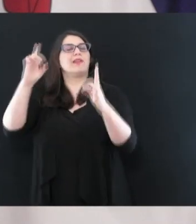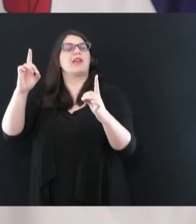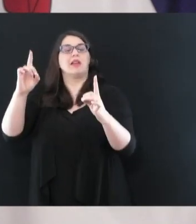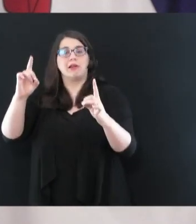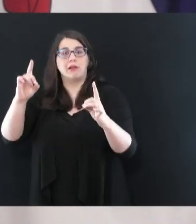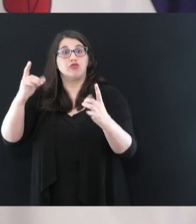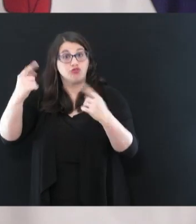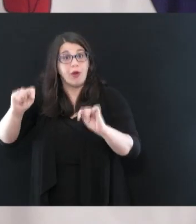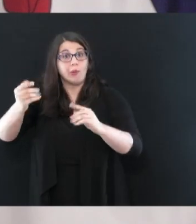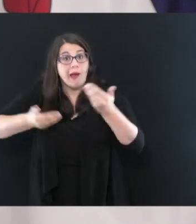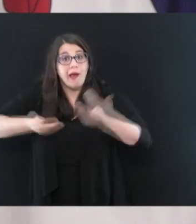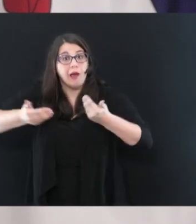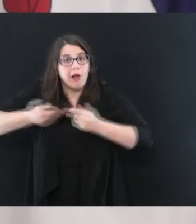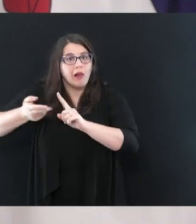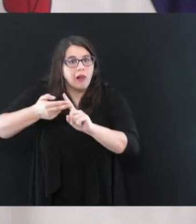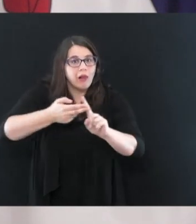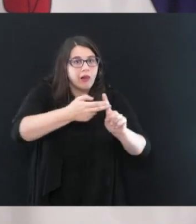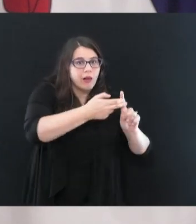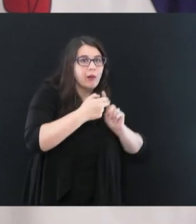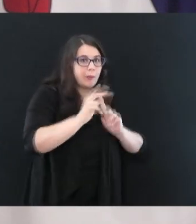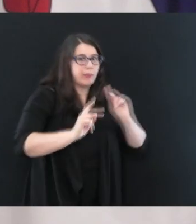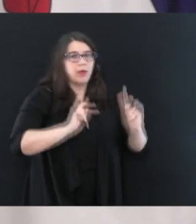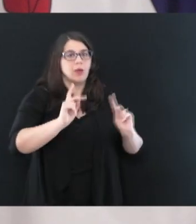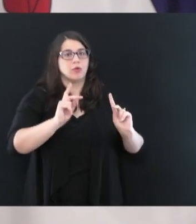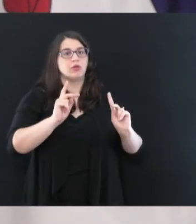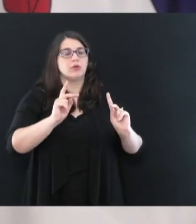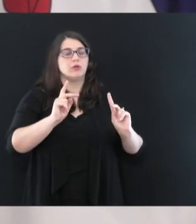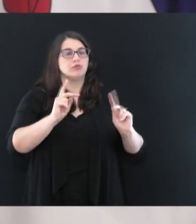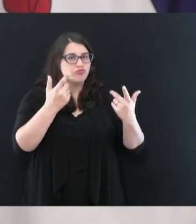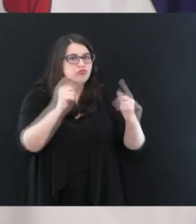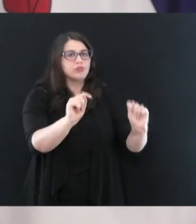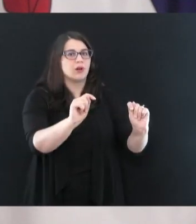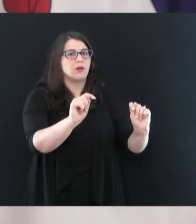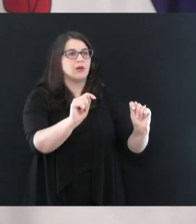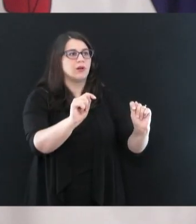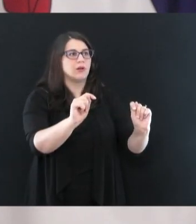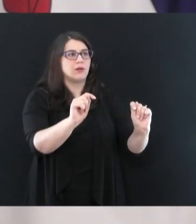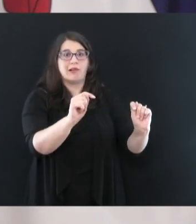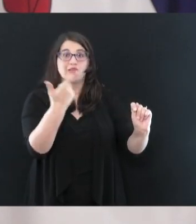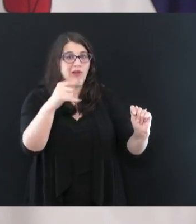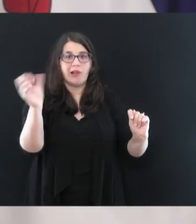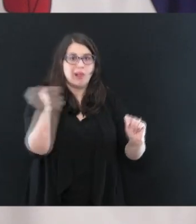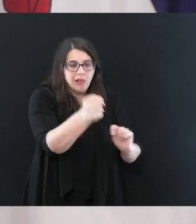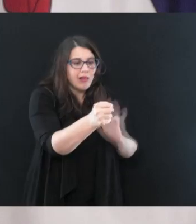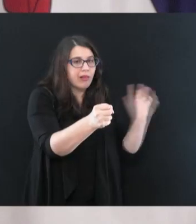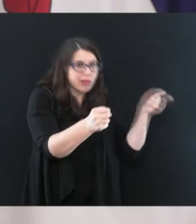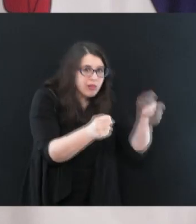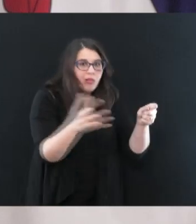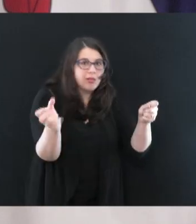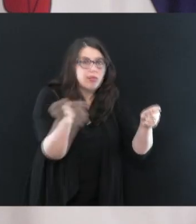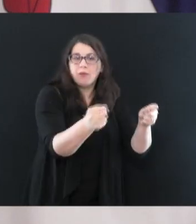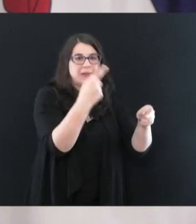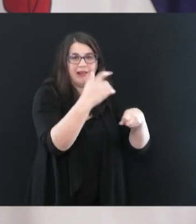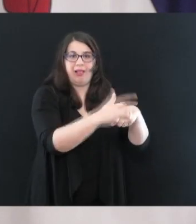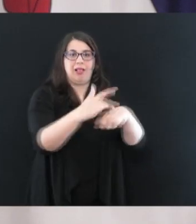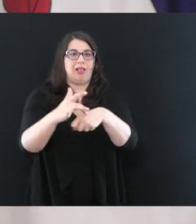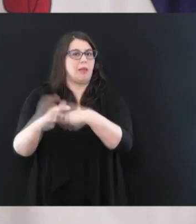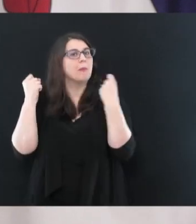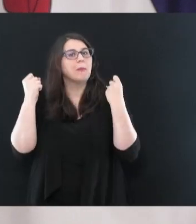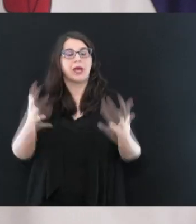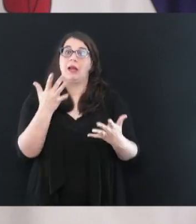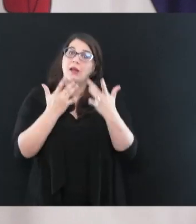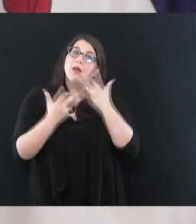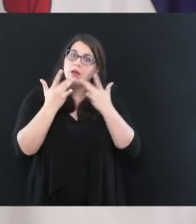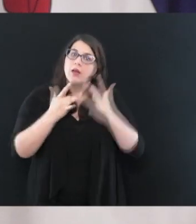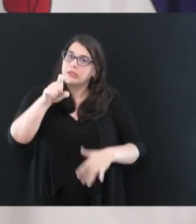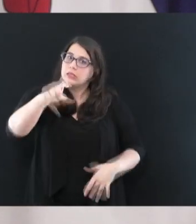people and everything to try to do any and everything that they can possibly do to fill these jobs and fill this need. But it's a real need